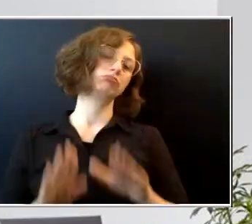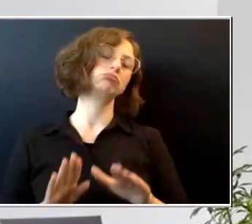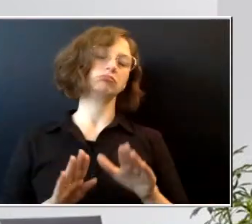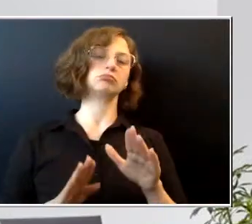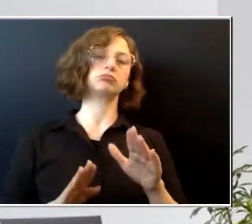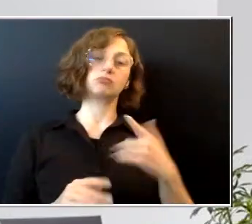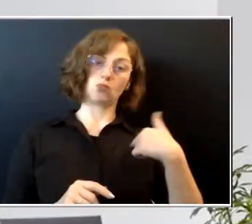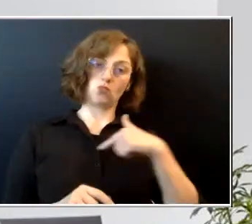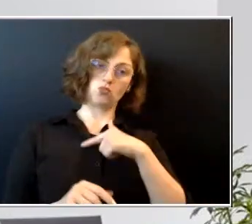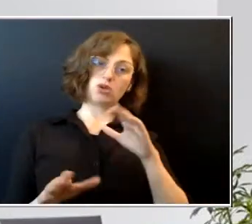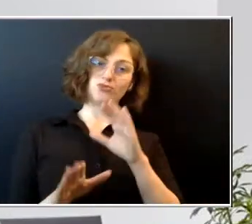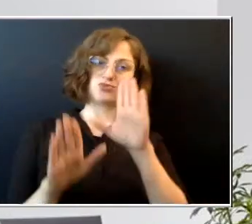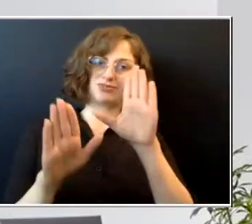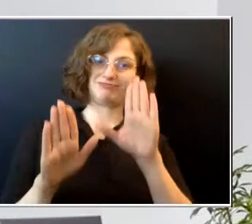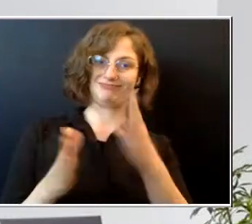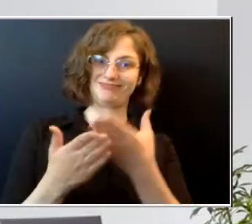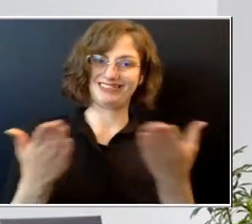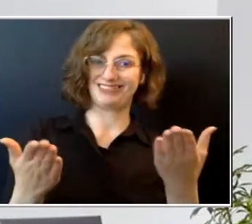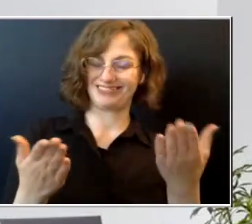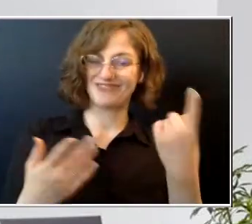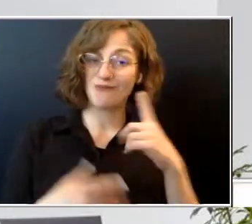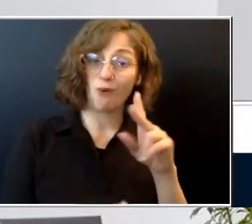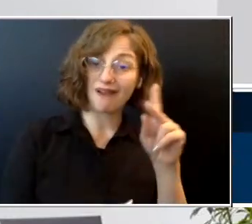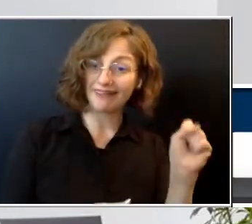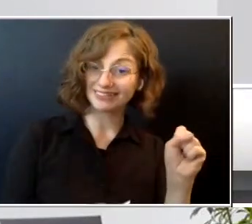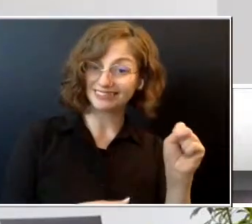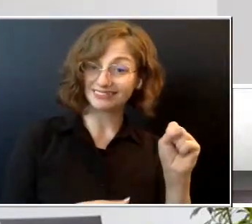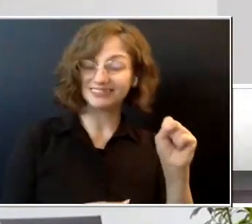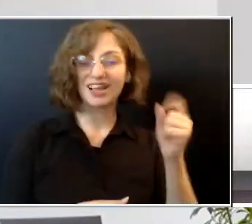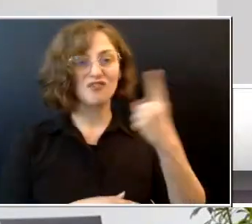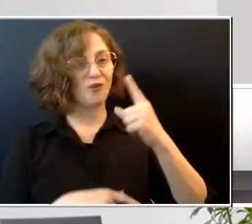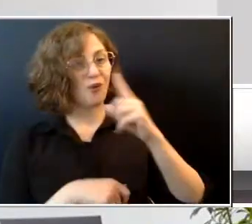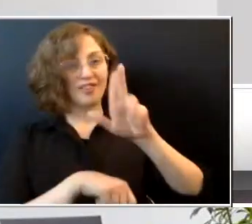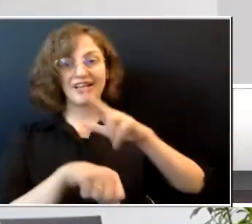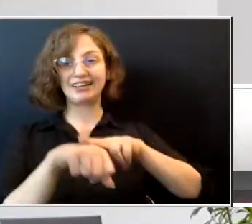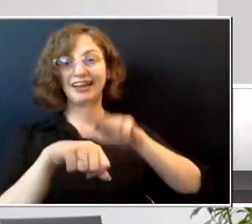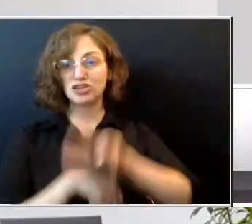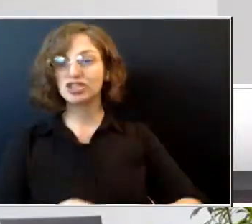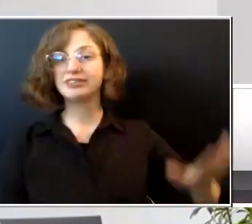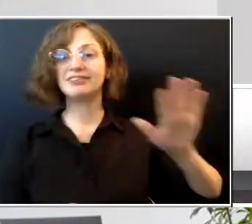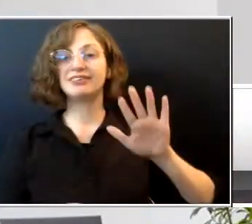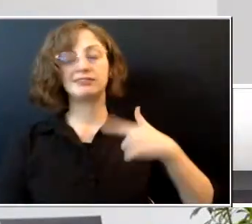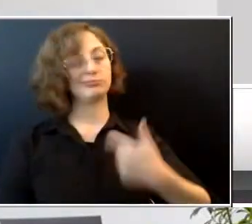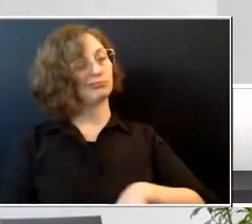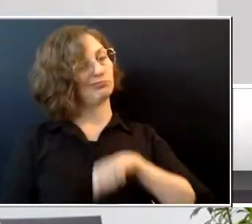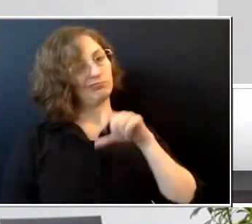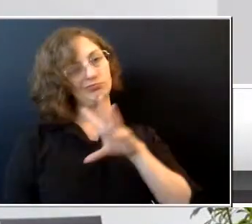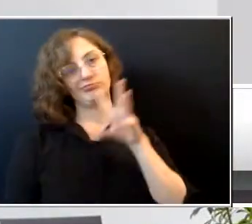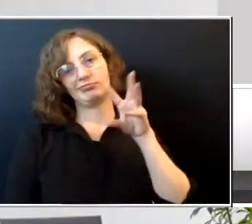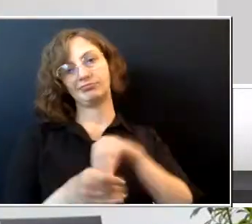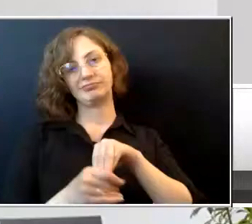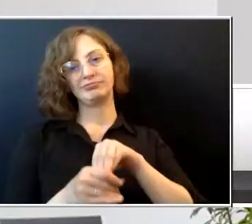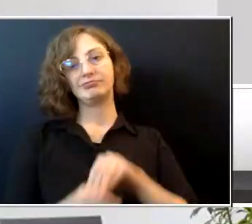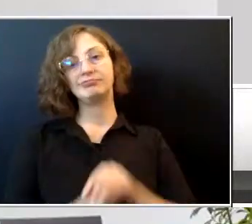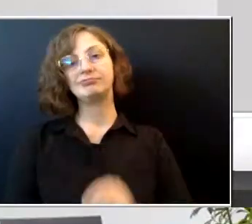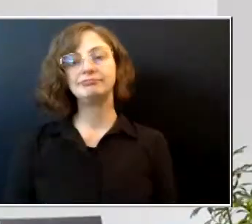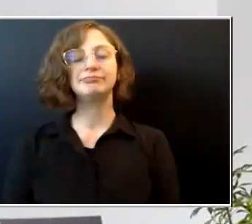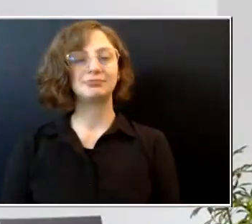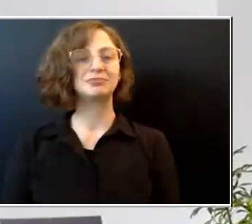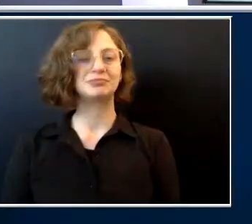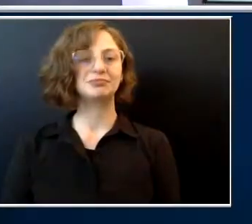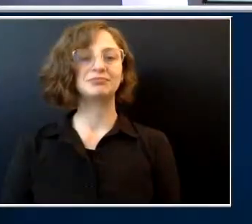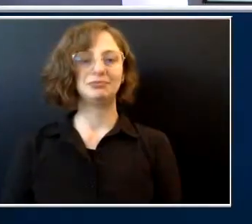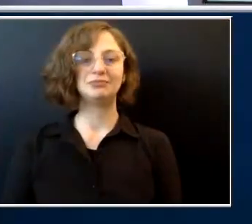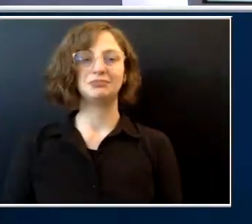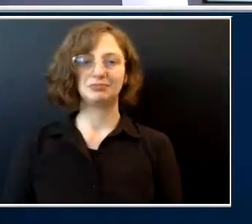doing great things for the state of Kansas and for the nation, and I'm proud to be part of that program. Yeah, it's a